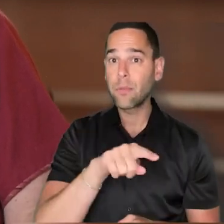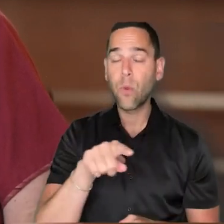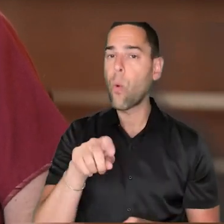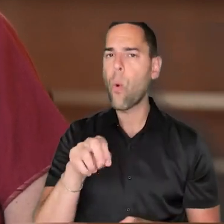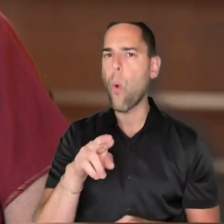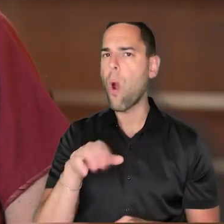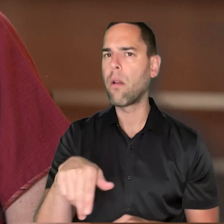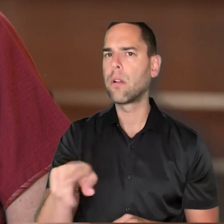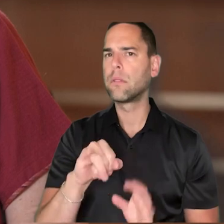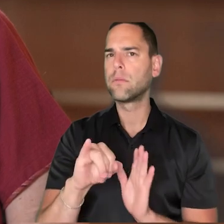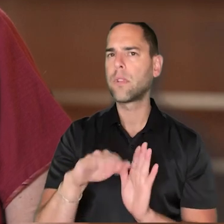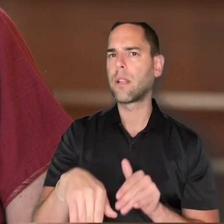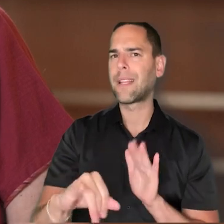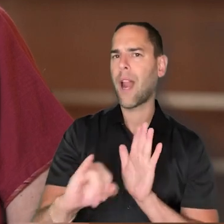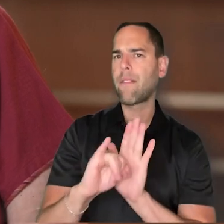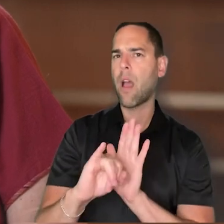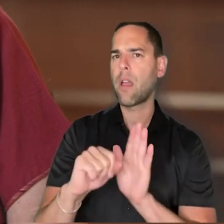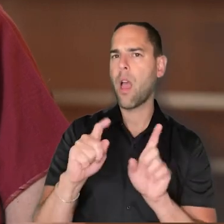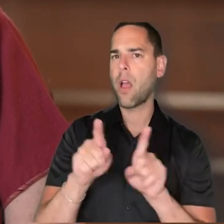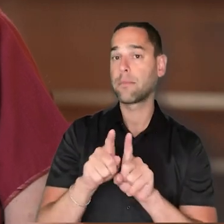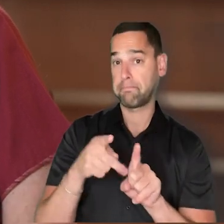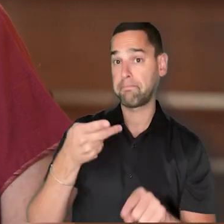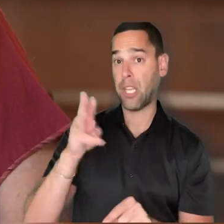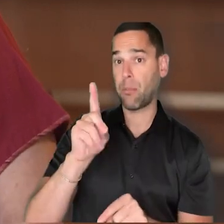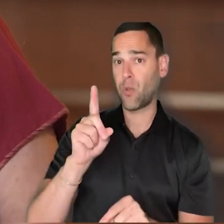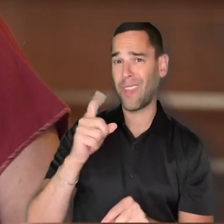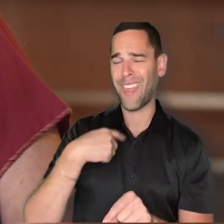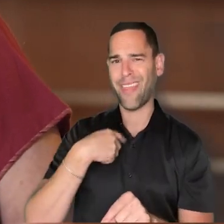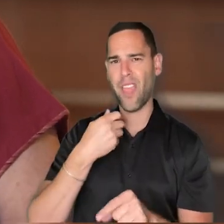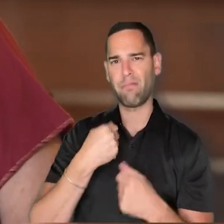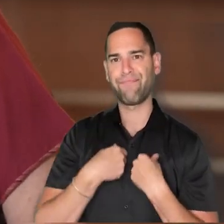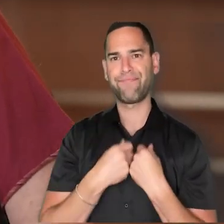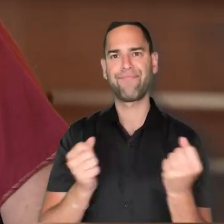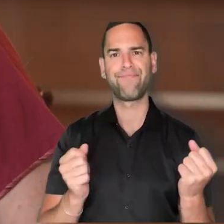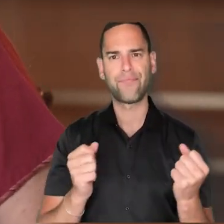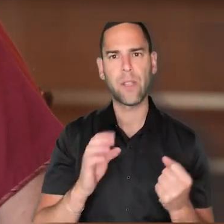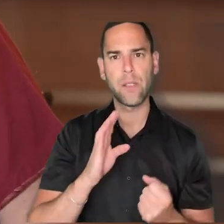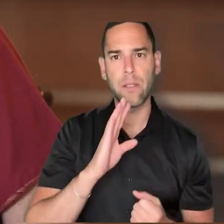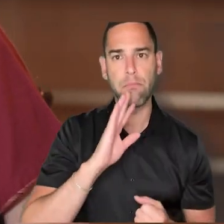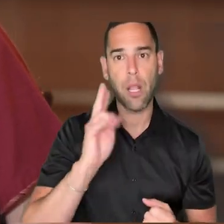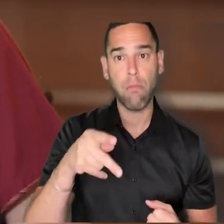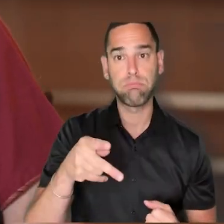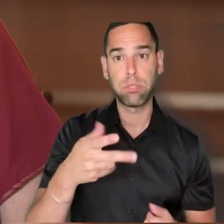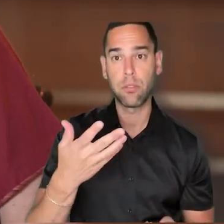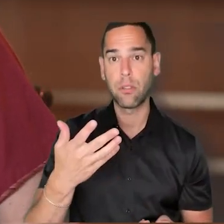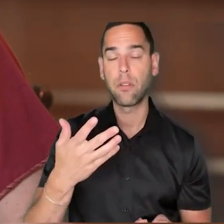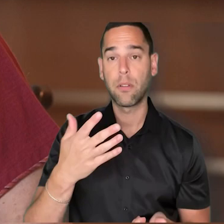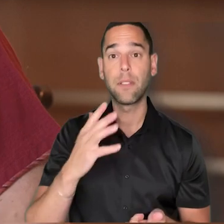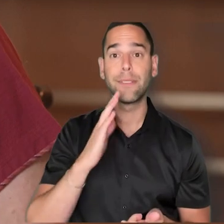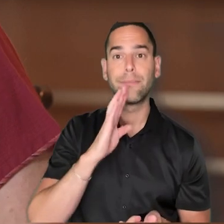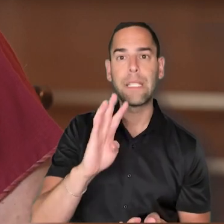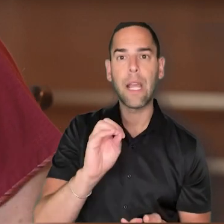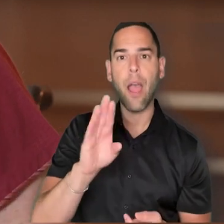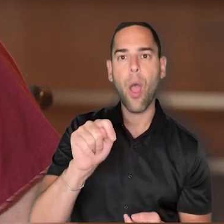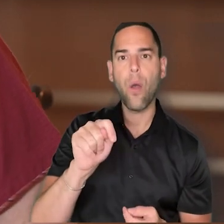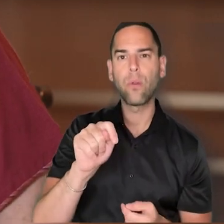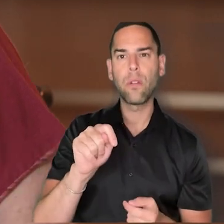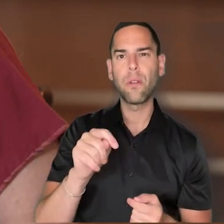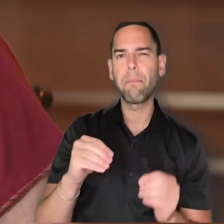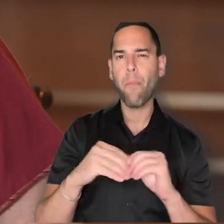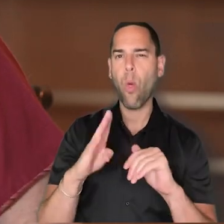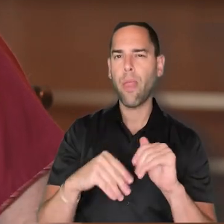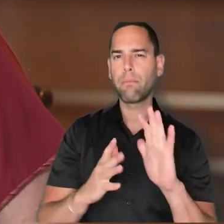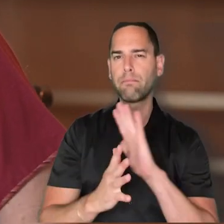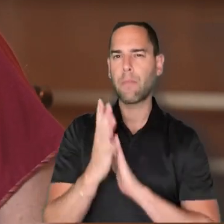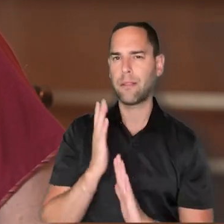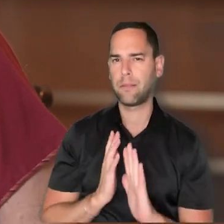with disabilities that hadn't been identifying as people with disabilities coming forward and speaking up and speaking out in a way